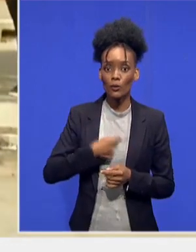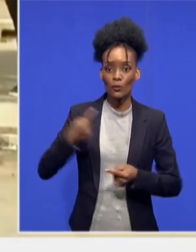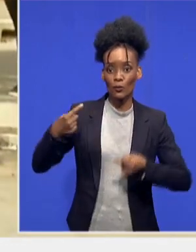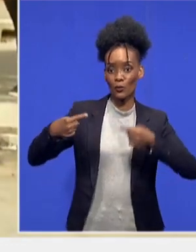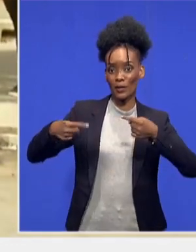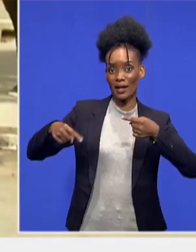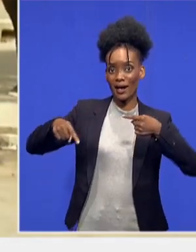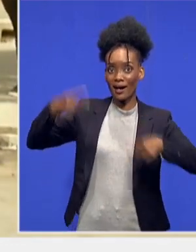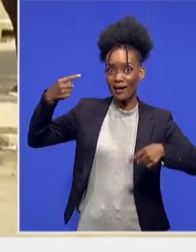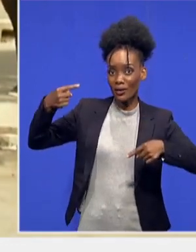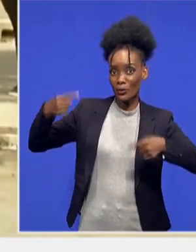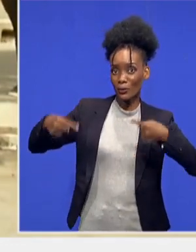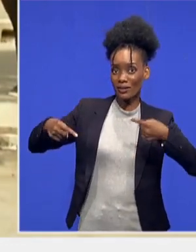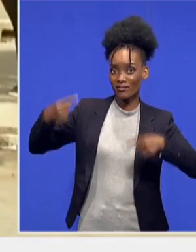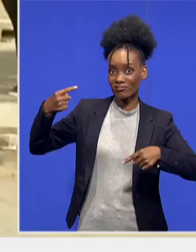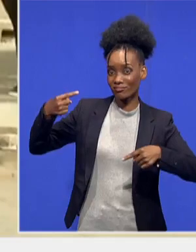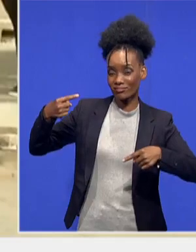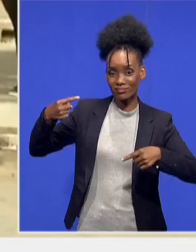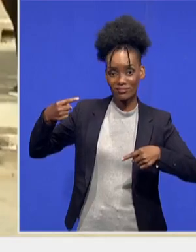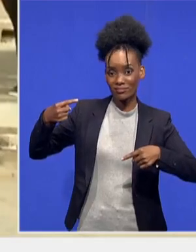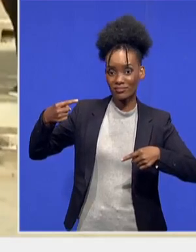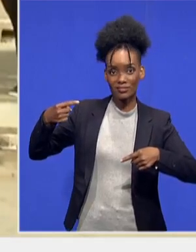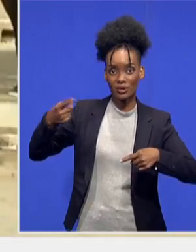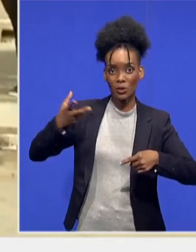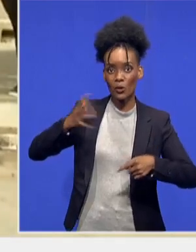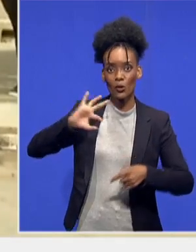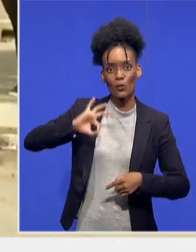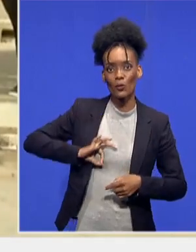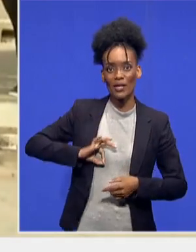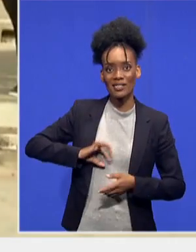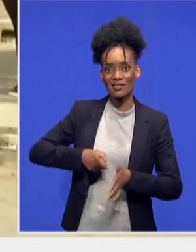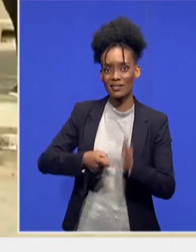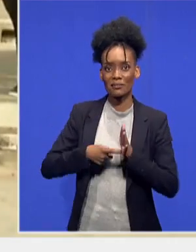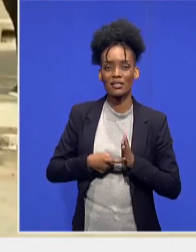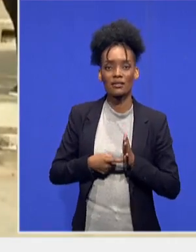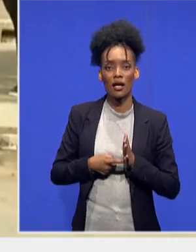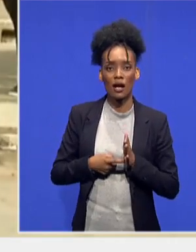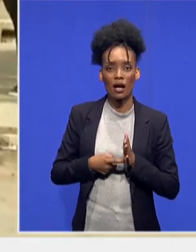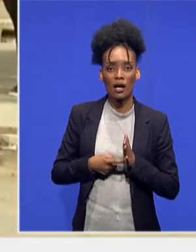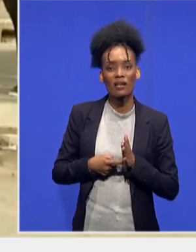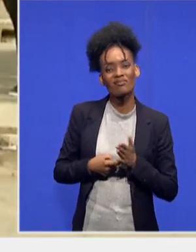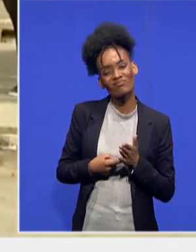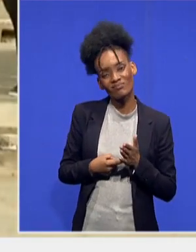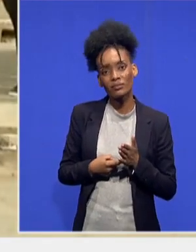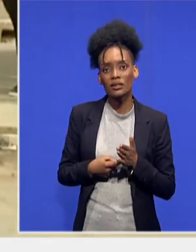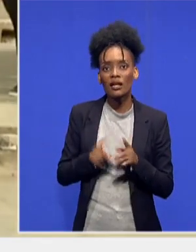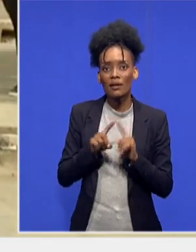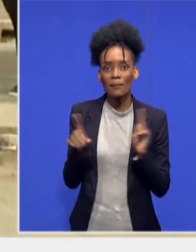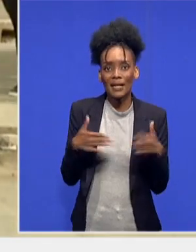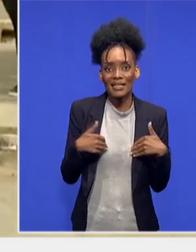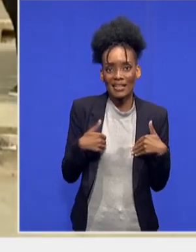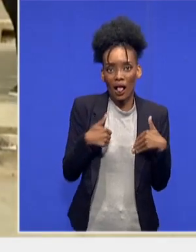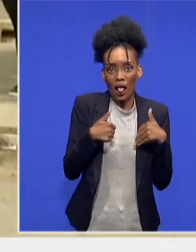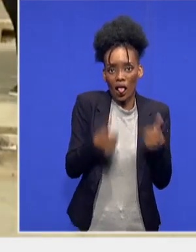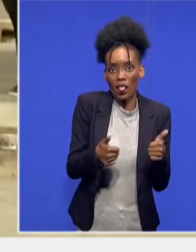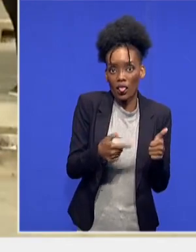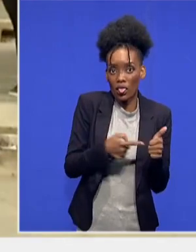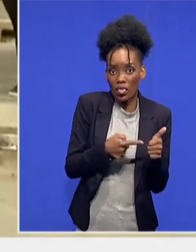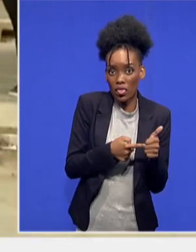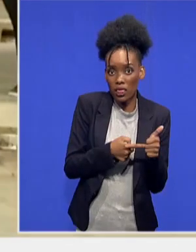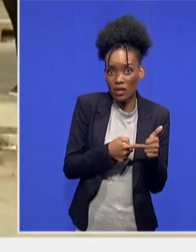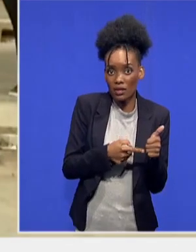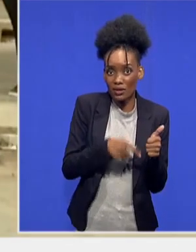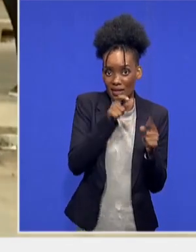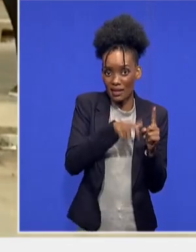of wage demands, but is the health of people worthy of being risked